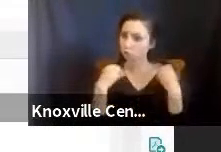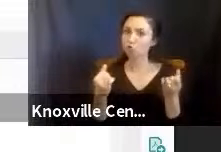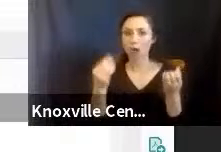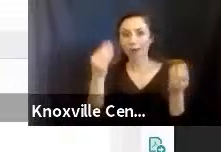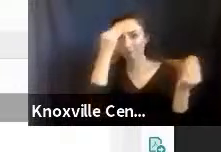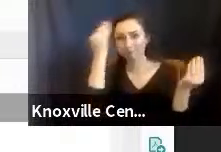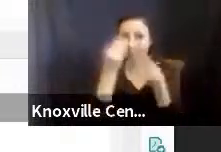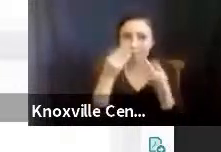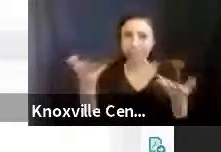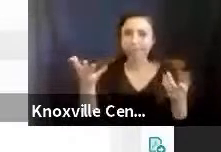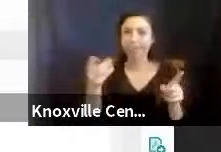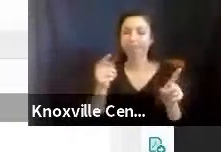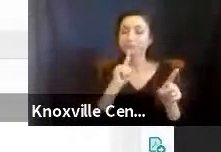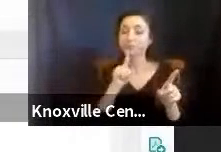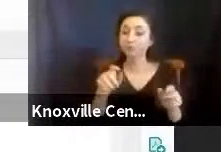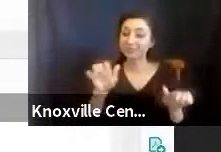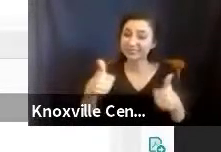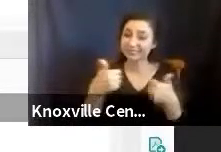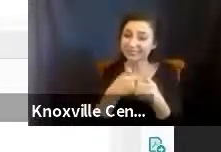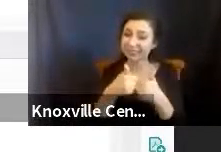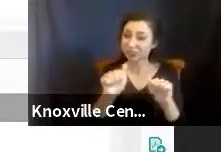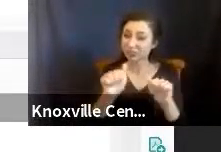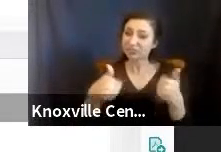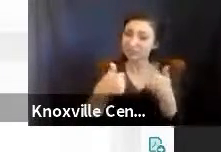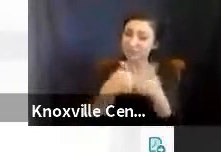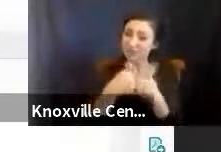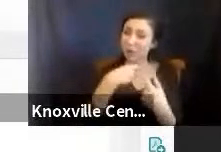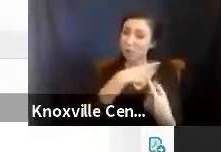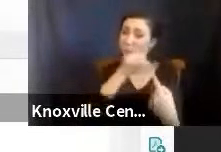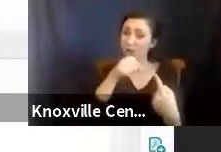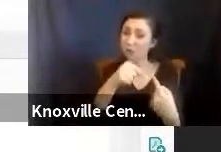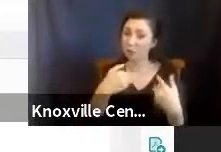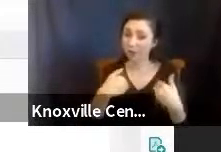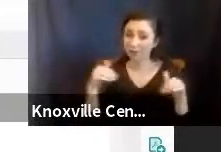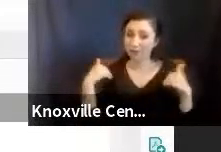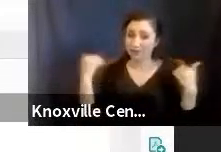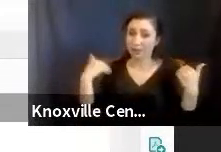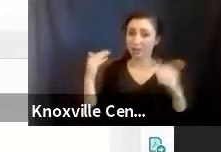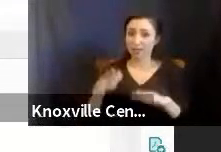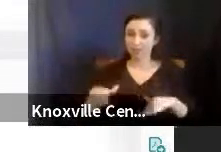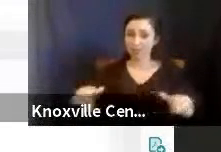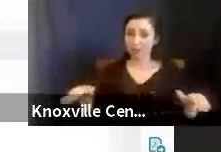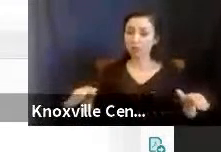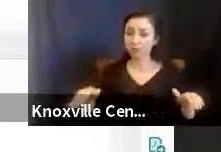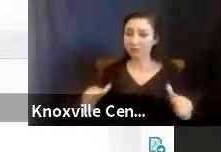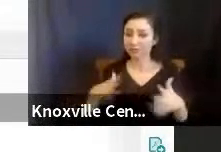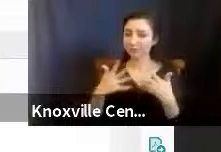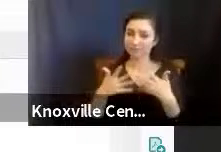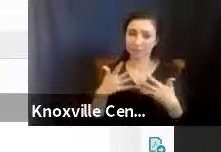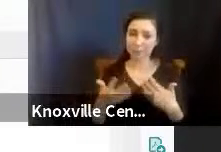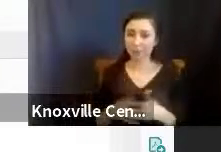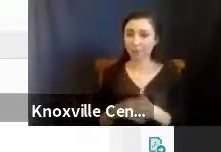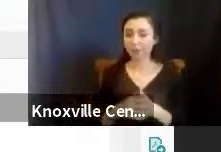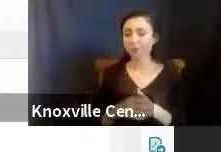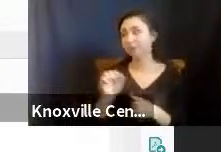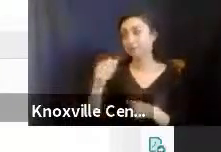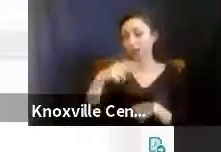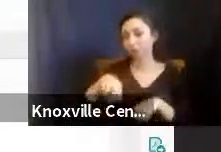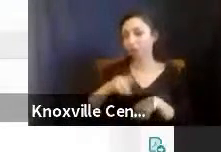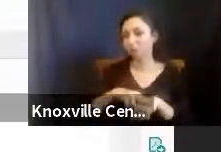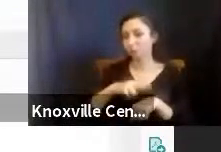folks, because it is challenging. And it's very challenging, obviously, when you have the little children in the house, no matter what. Of course, yeah.